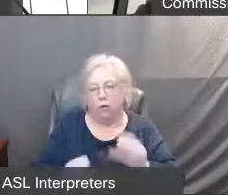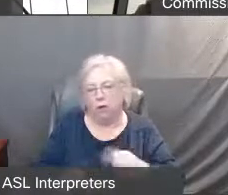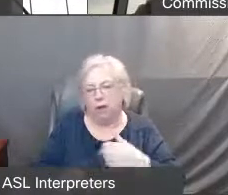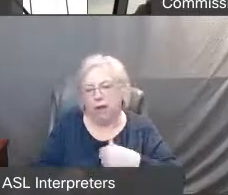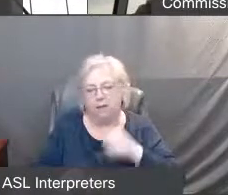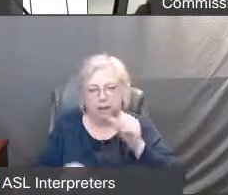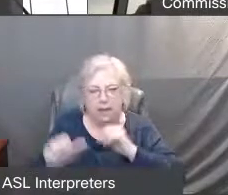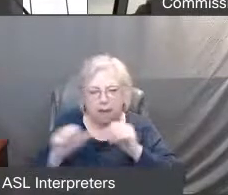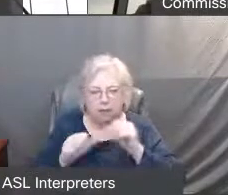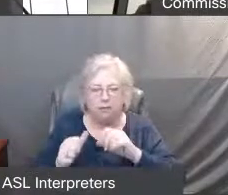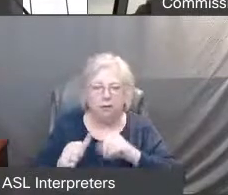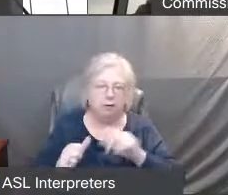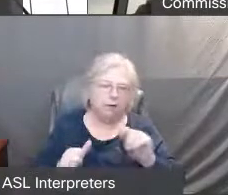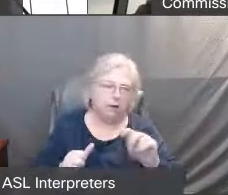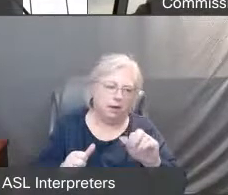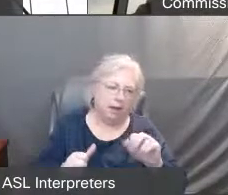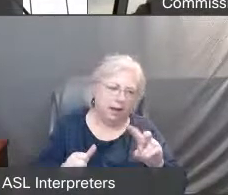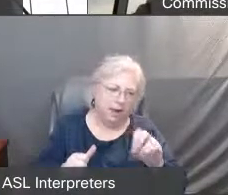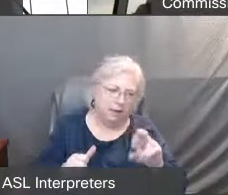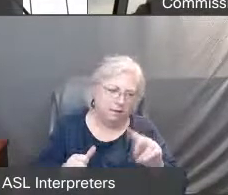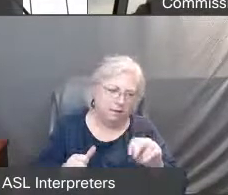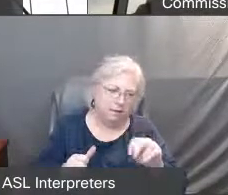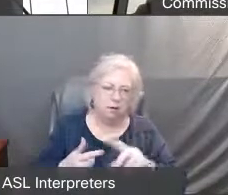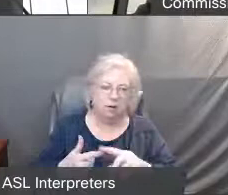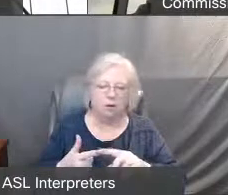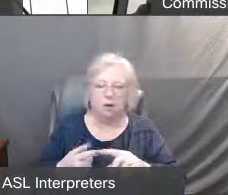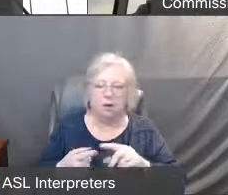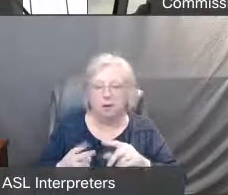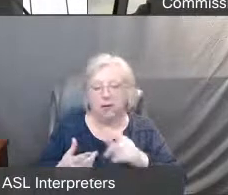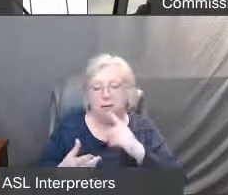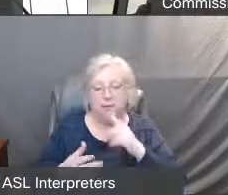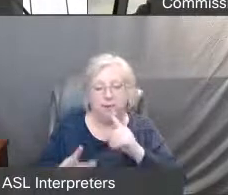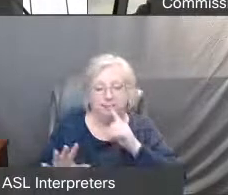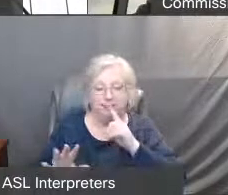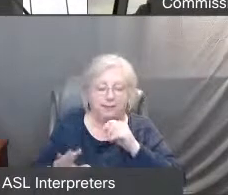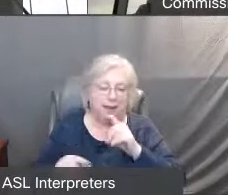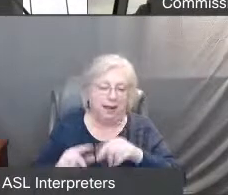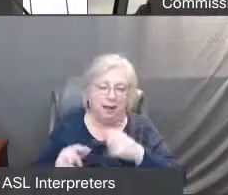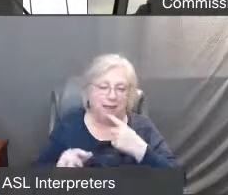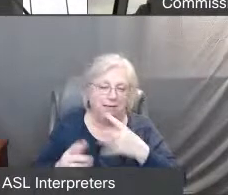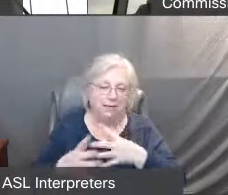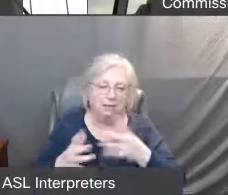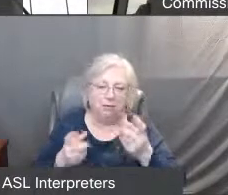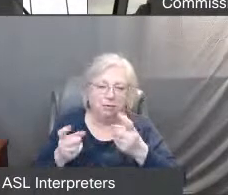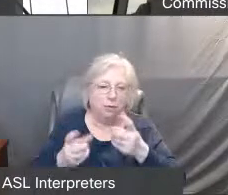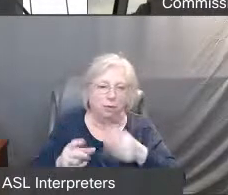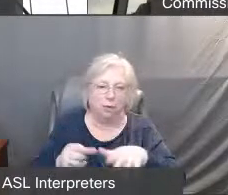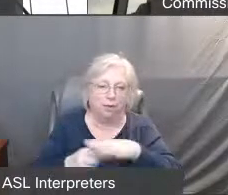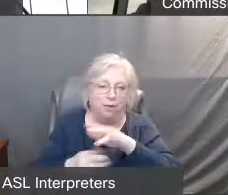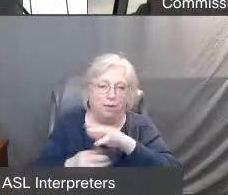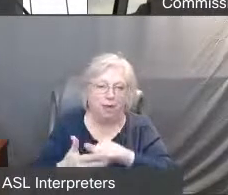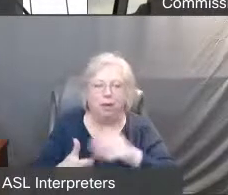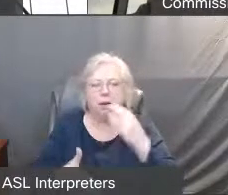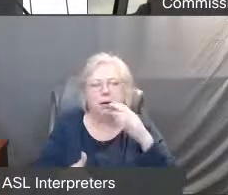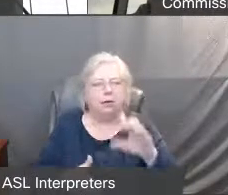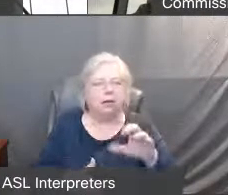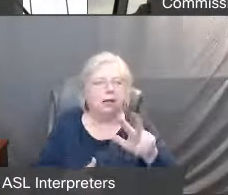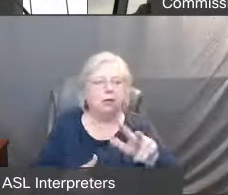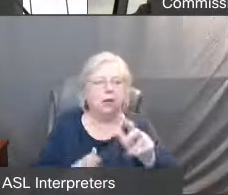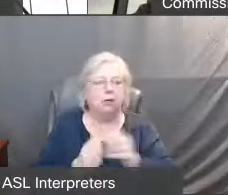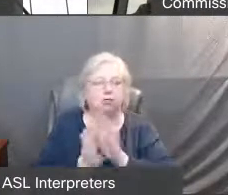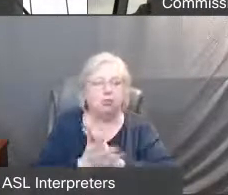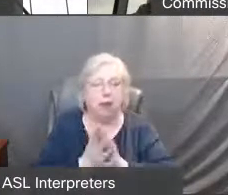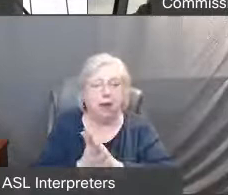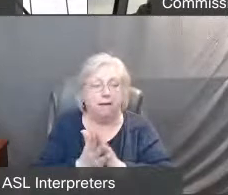there. You'd have not necessarily a whole lot of say over that. In my mind, C3 traffic and the